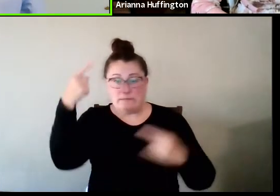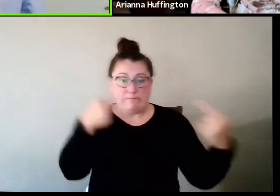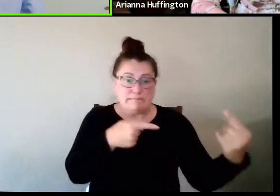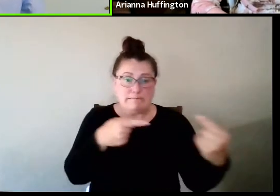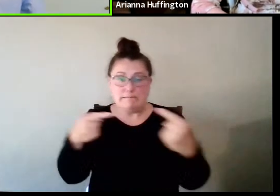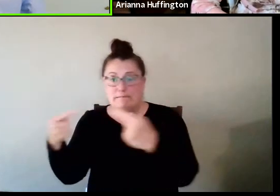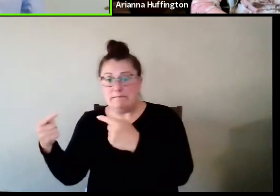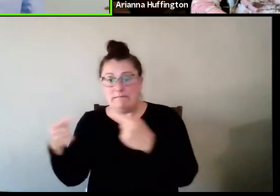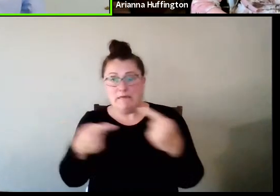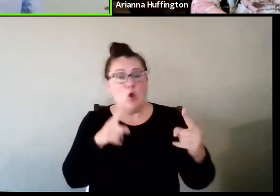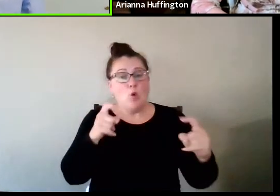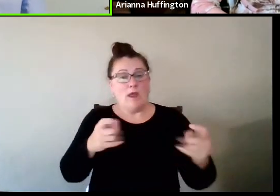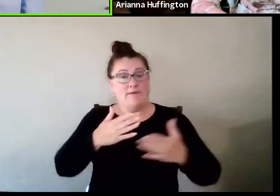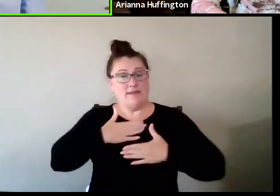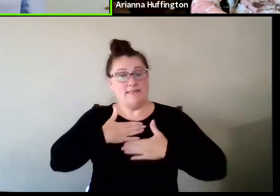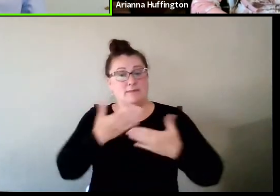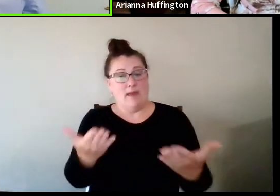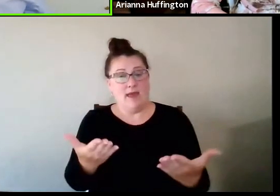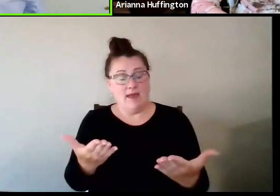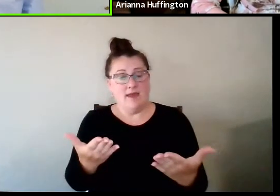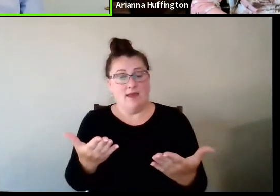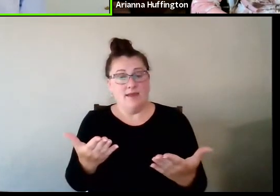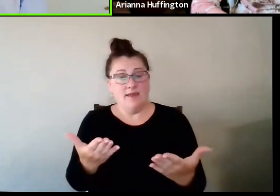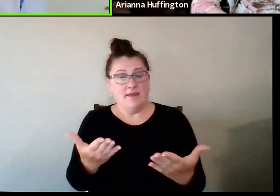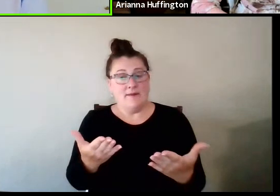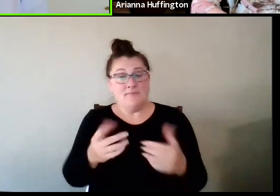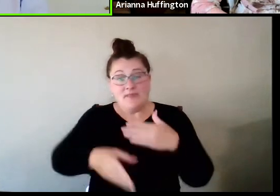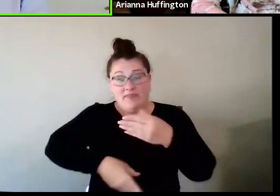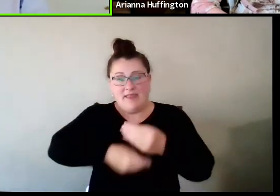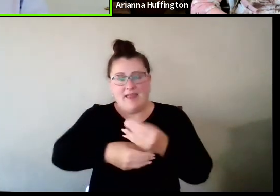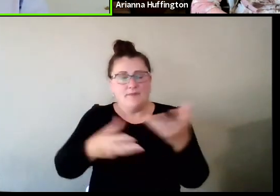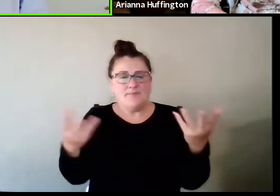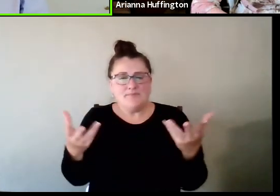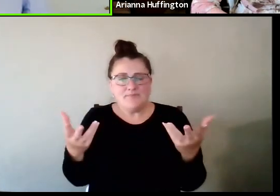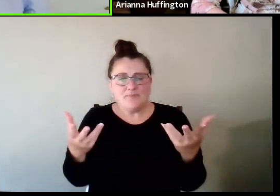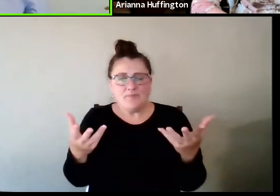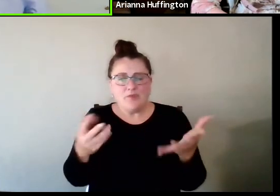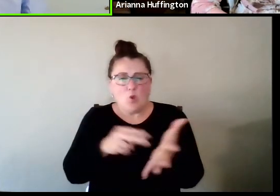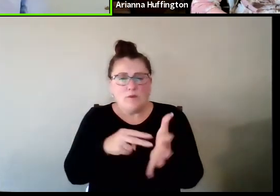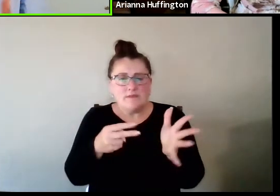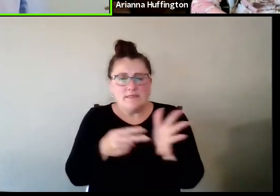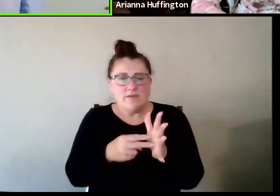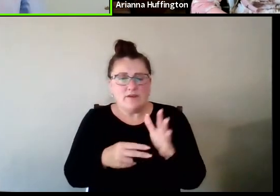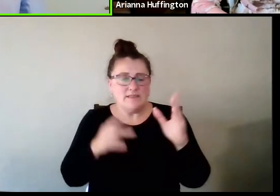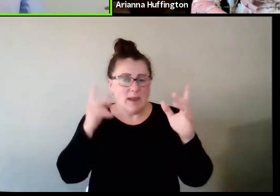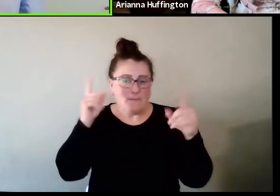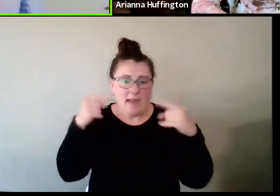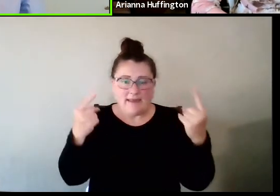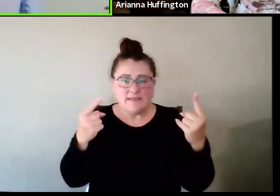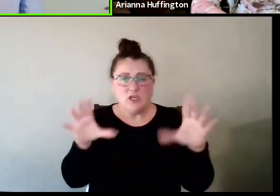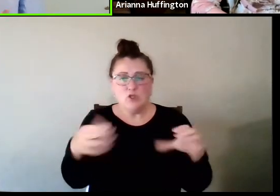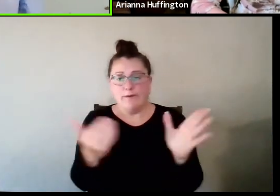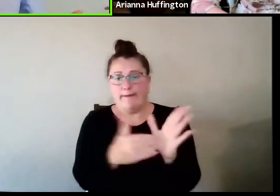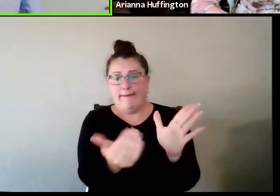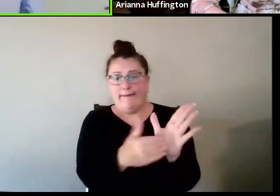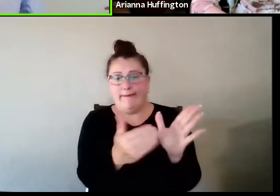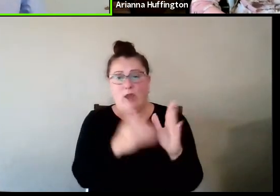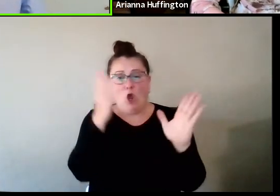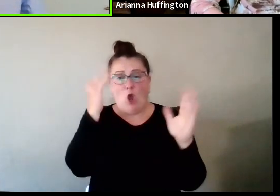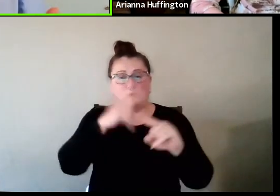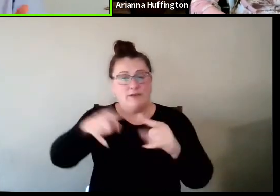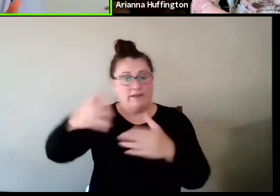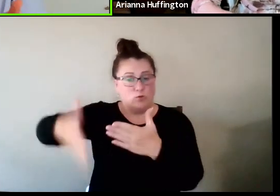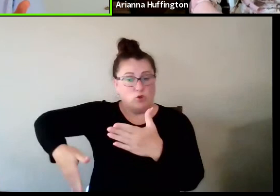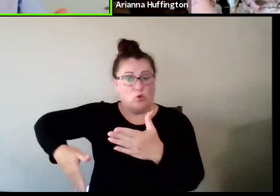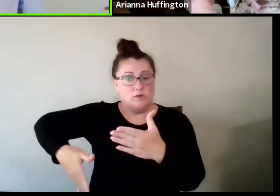have to say it out loud. And of course, then add, what's the definition of madness? Do the same thing and hope for a different